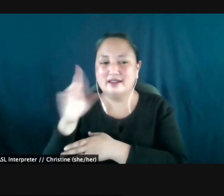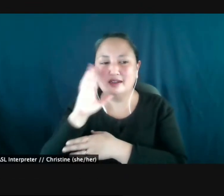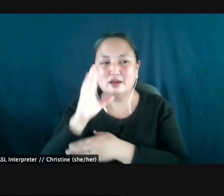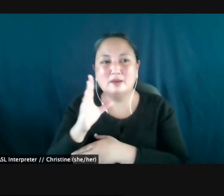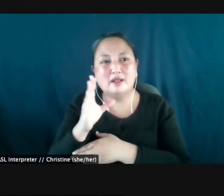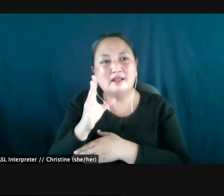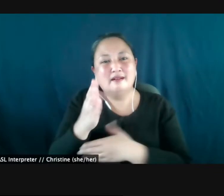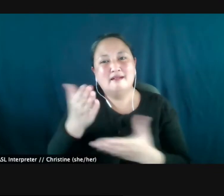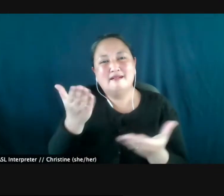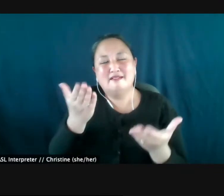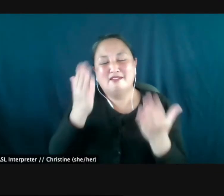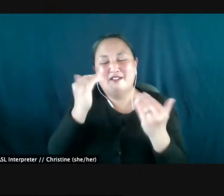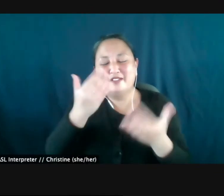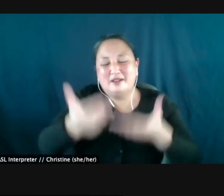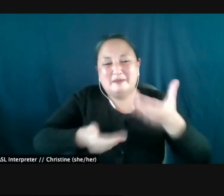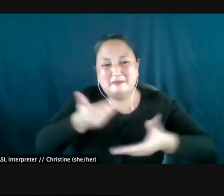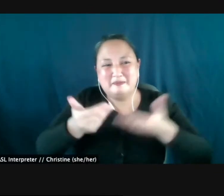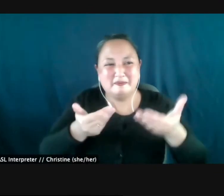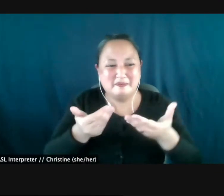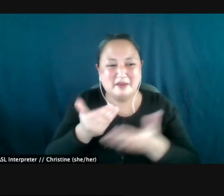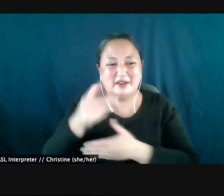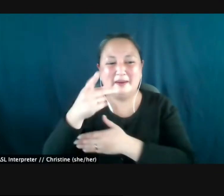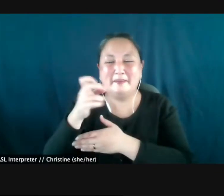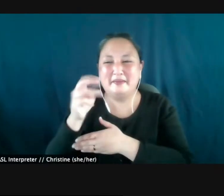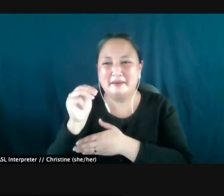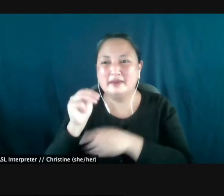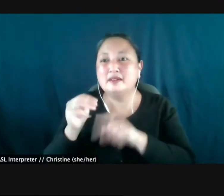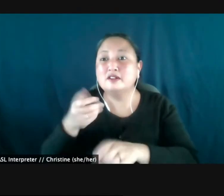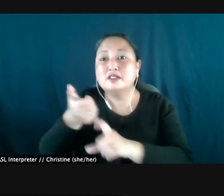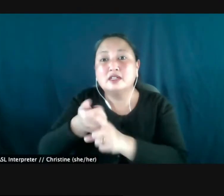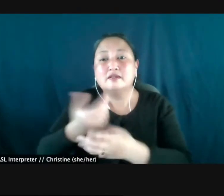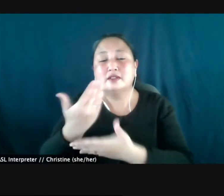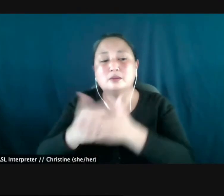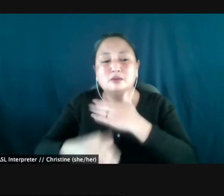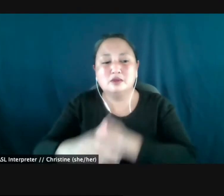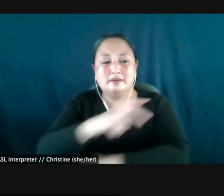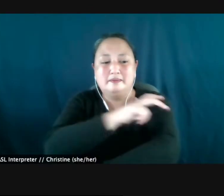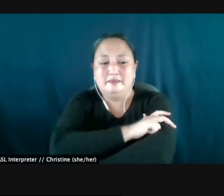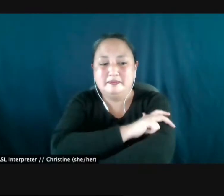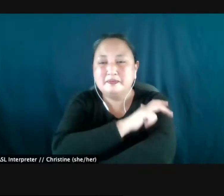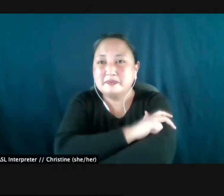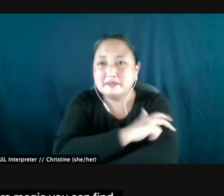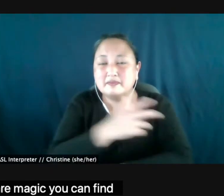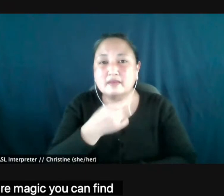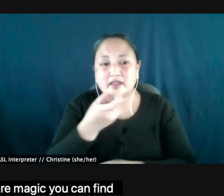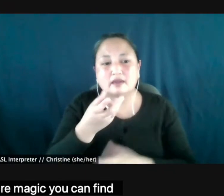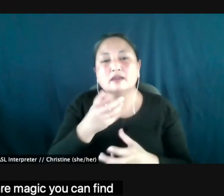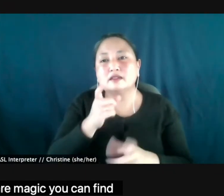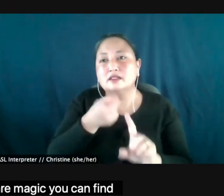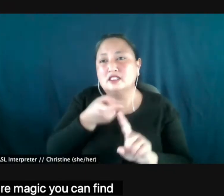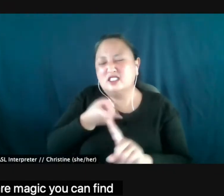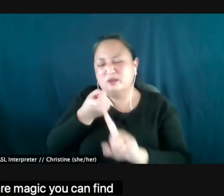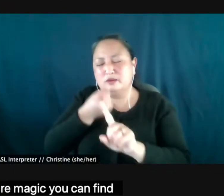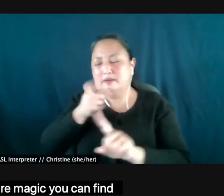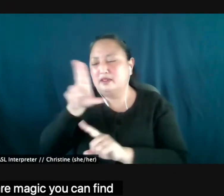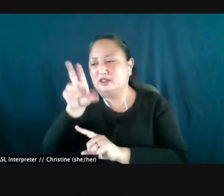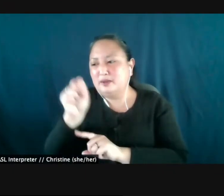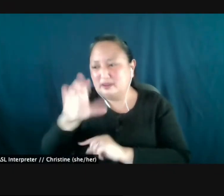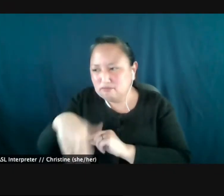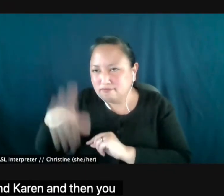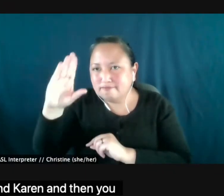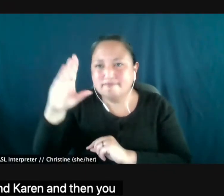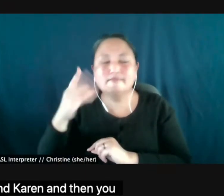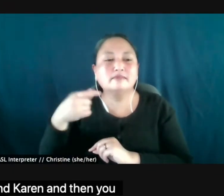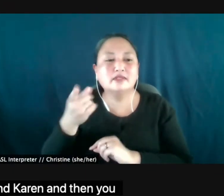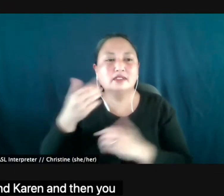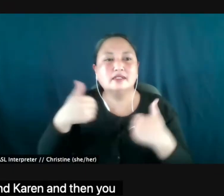on screen to read. Born in Beijing, C Pam Zhang is mostly an artifact of the United States. She is the author